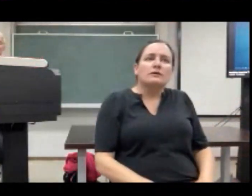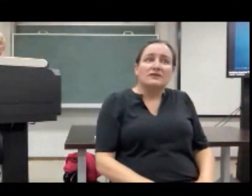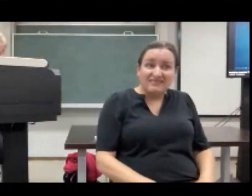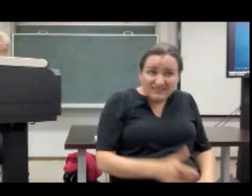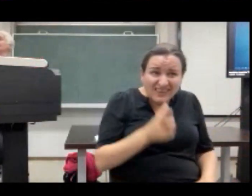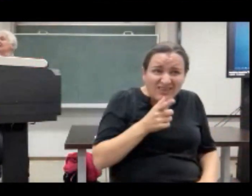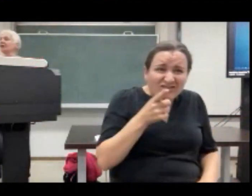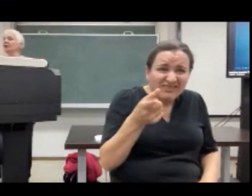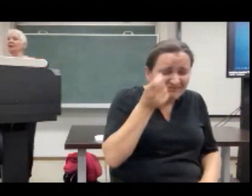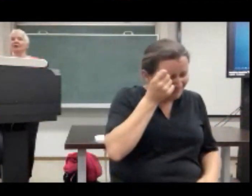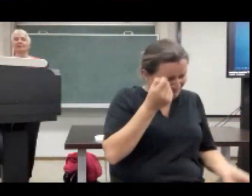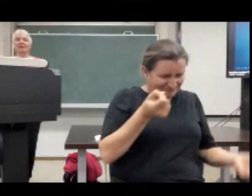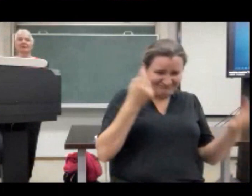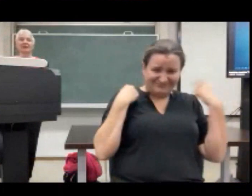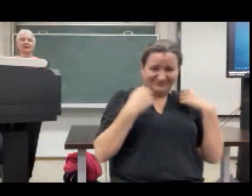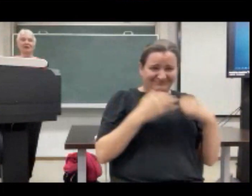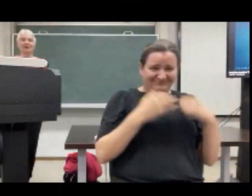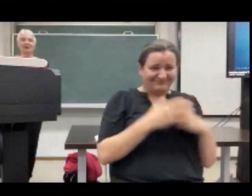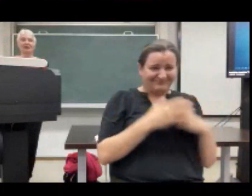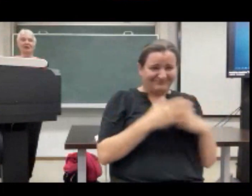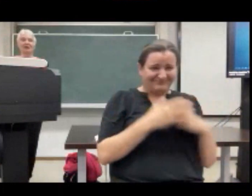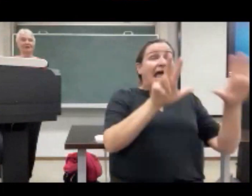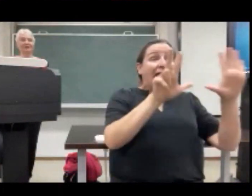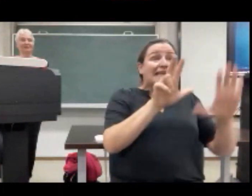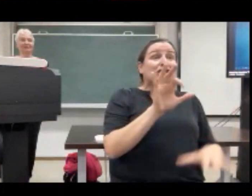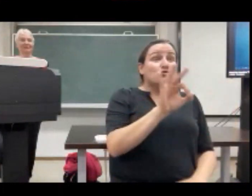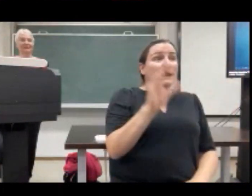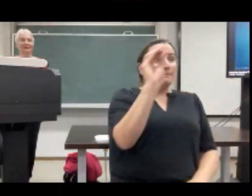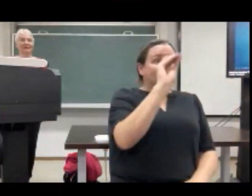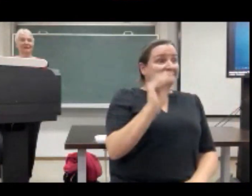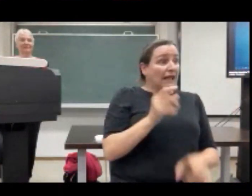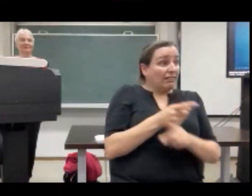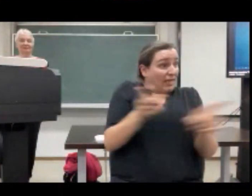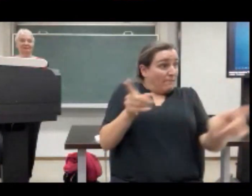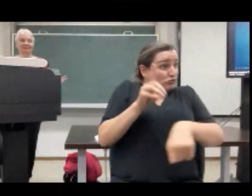83% of the practitioners had never heard of deaf culture.